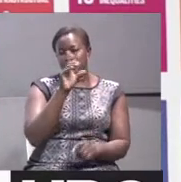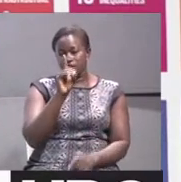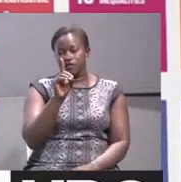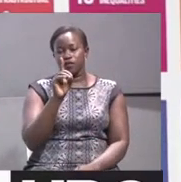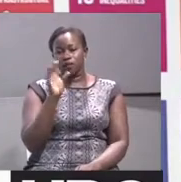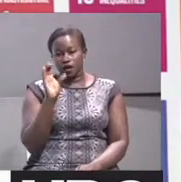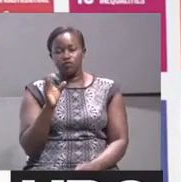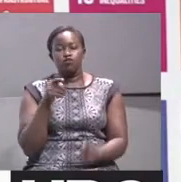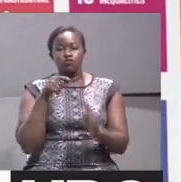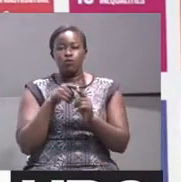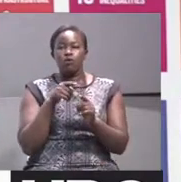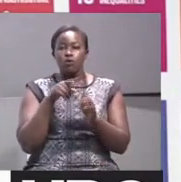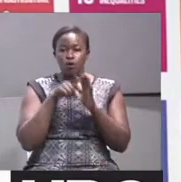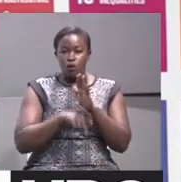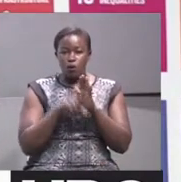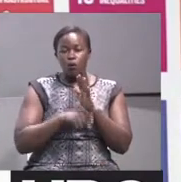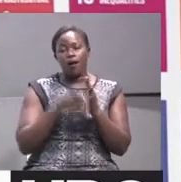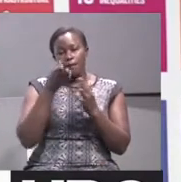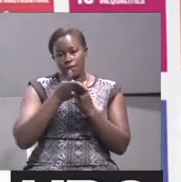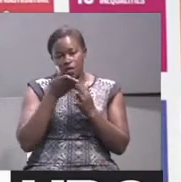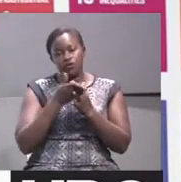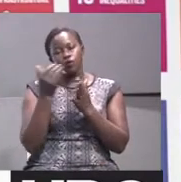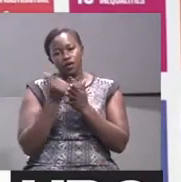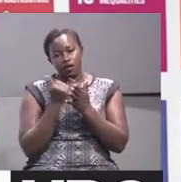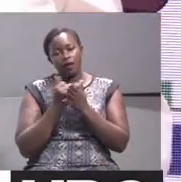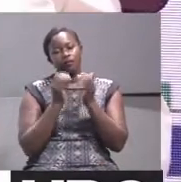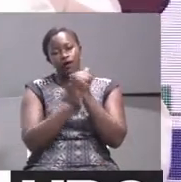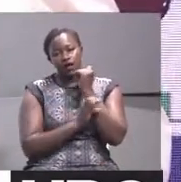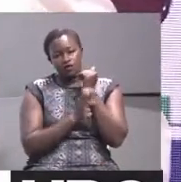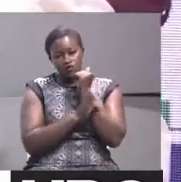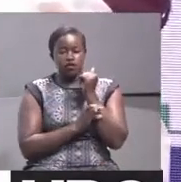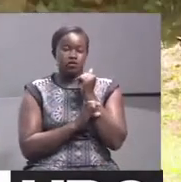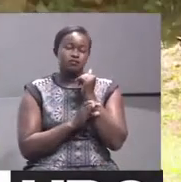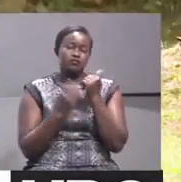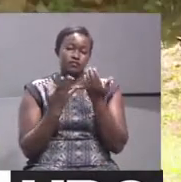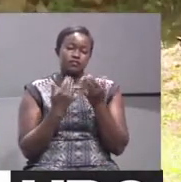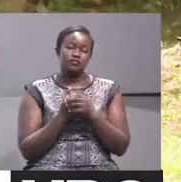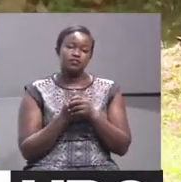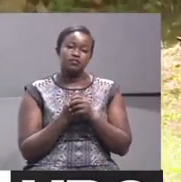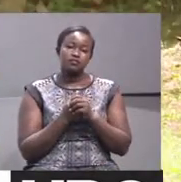middle income country category for the first time.